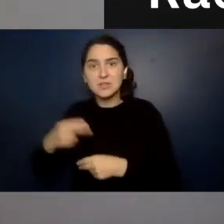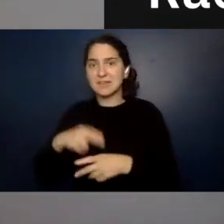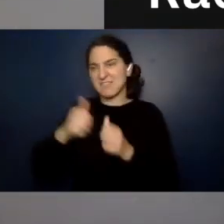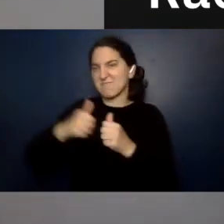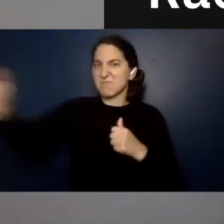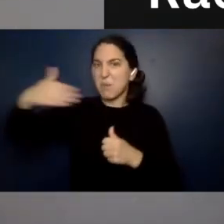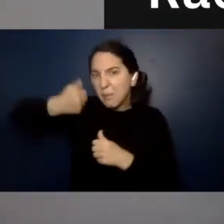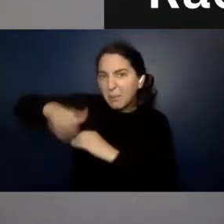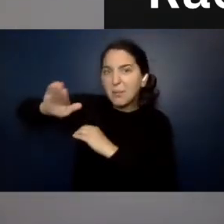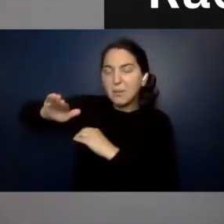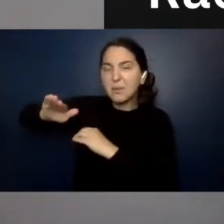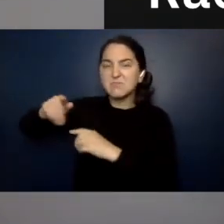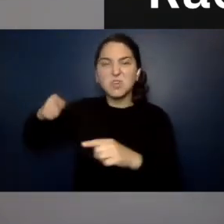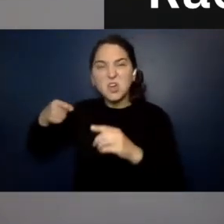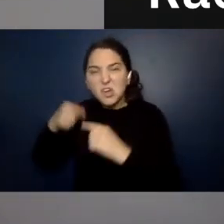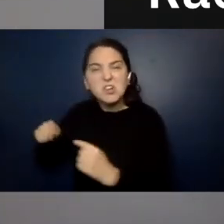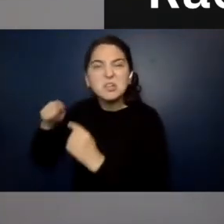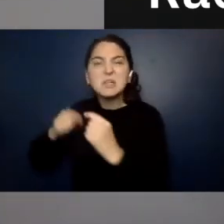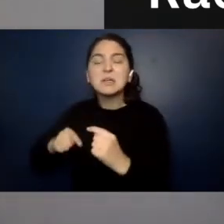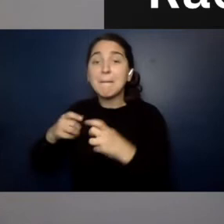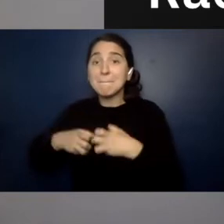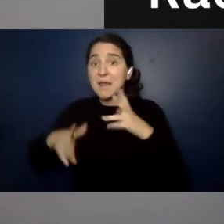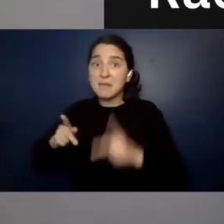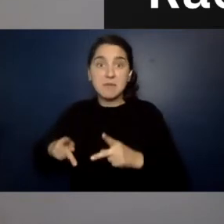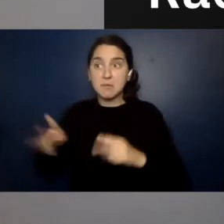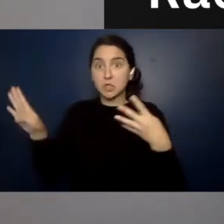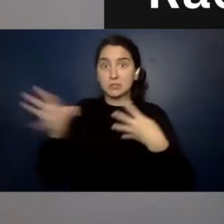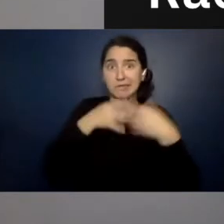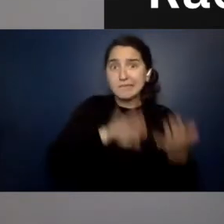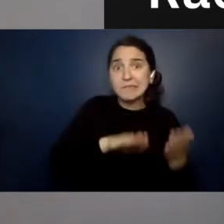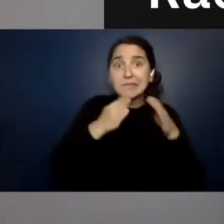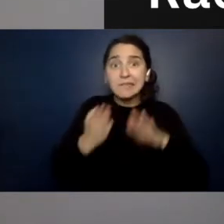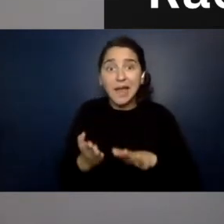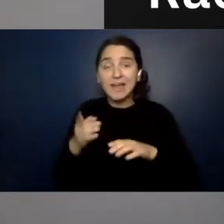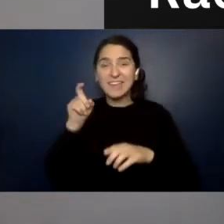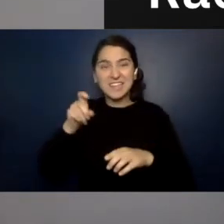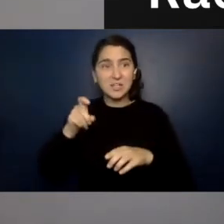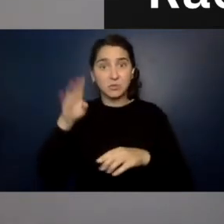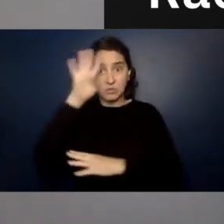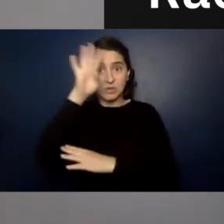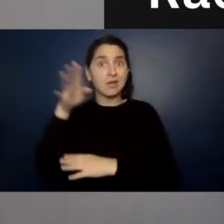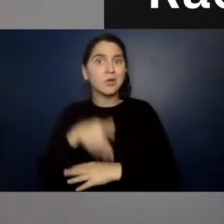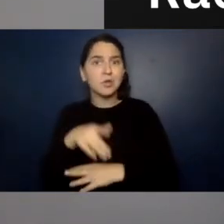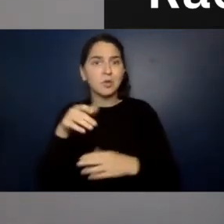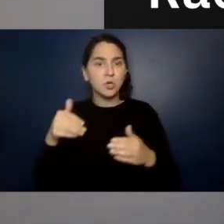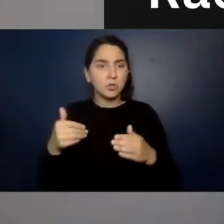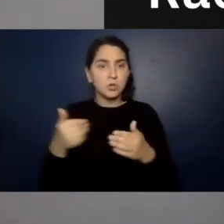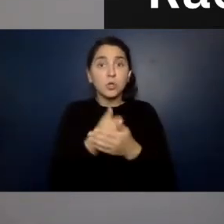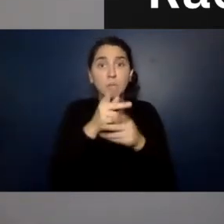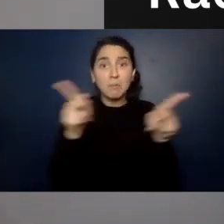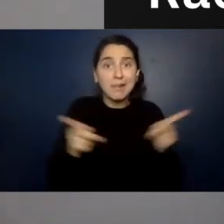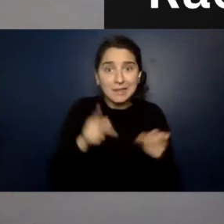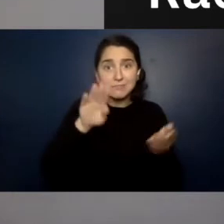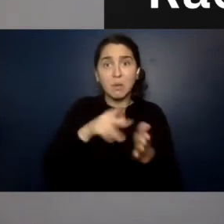Our Baptist family was born in a world where individuals did not